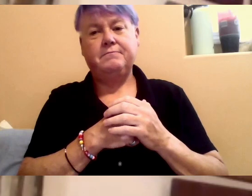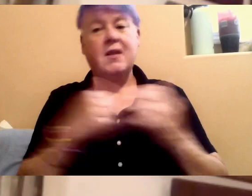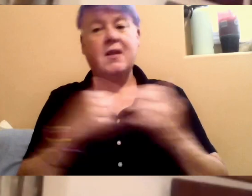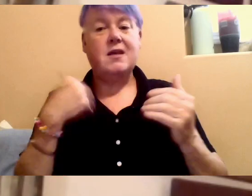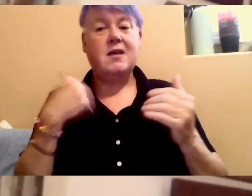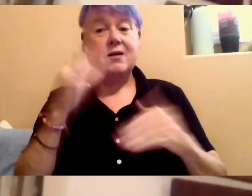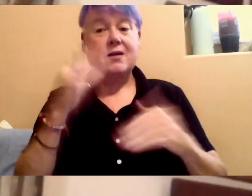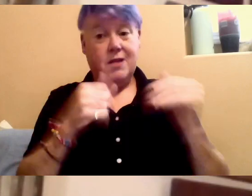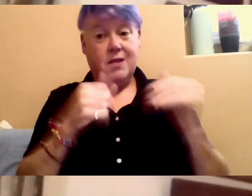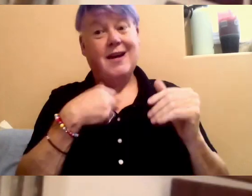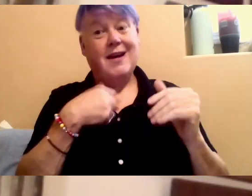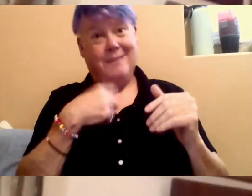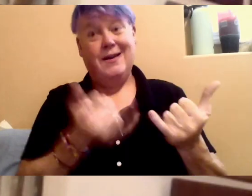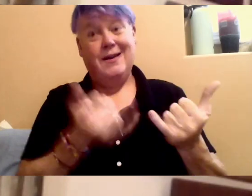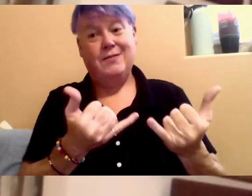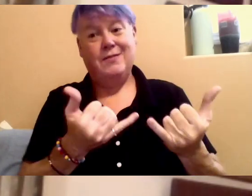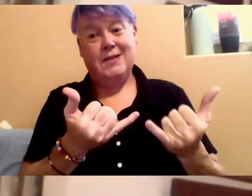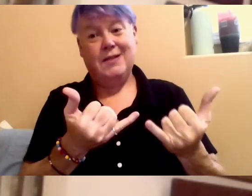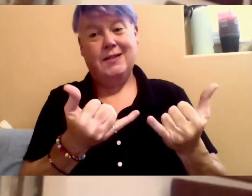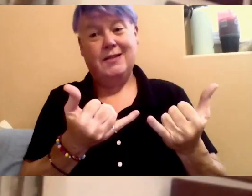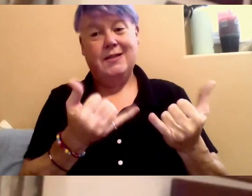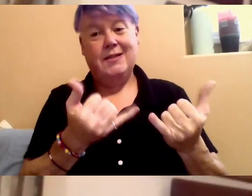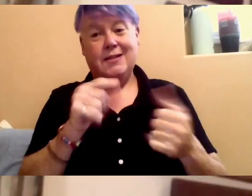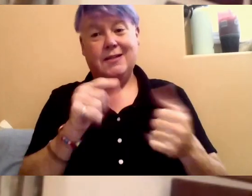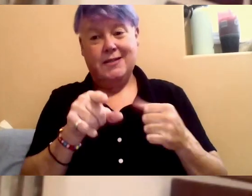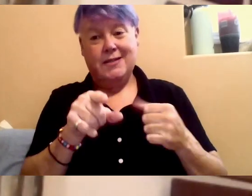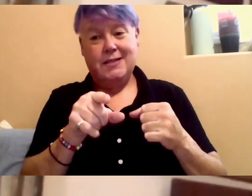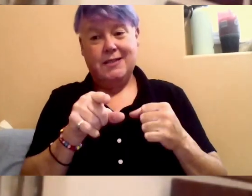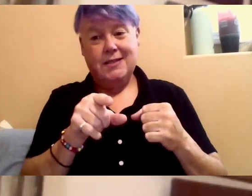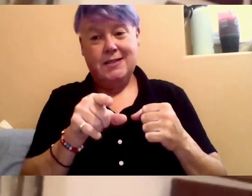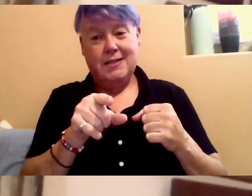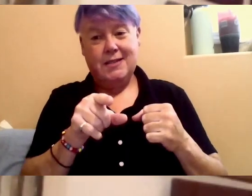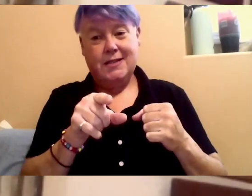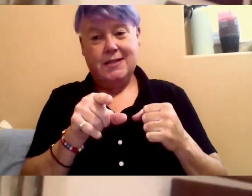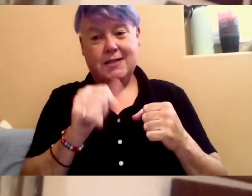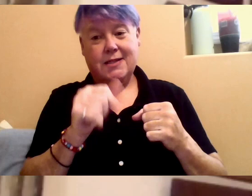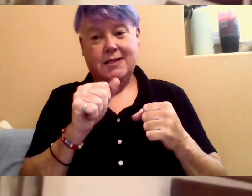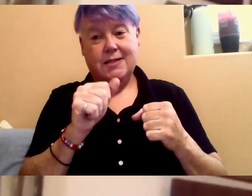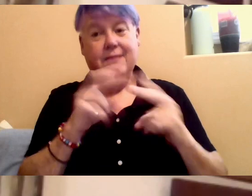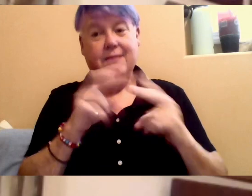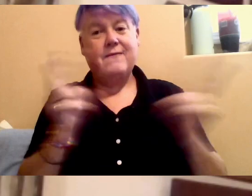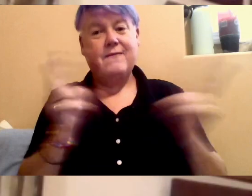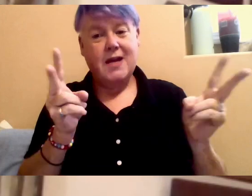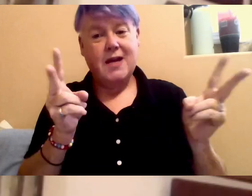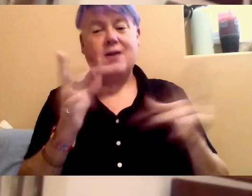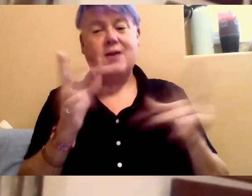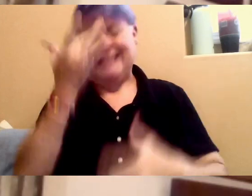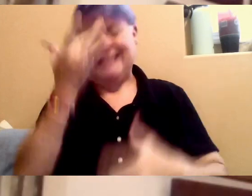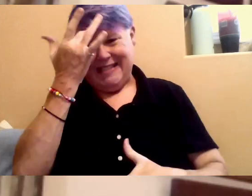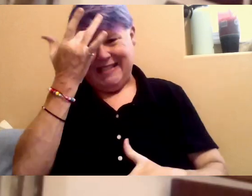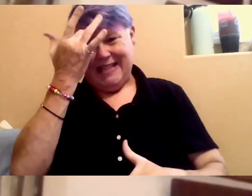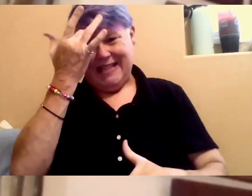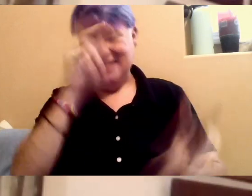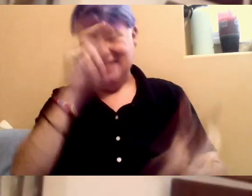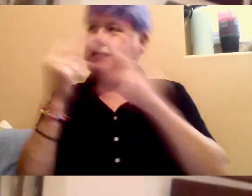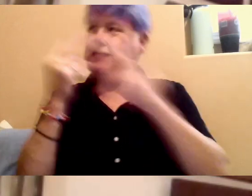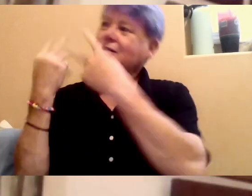now. And she is very ill and is looking back on her